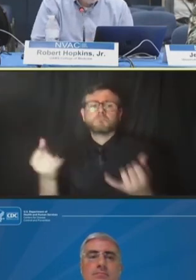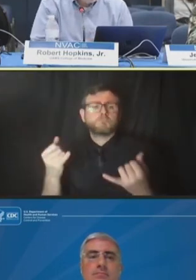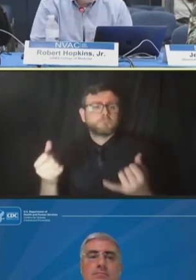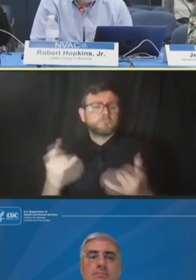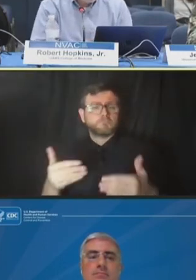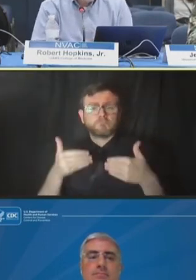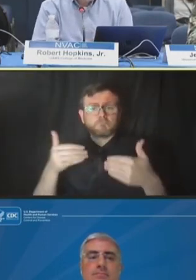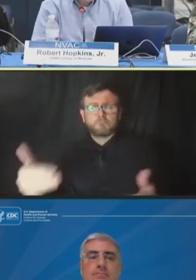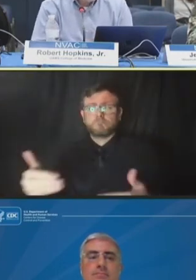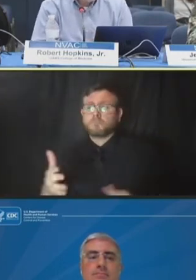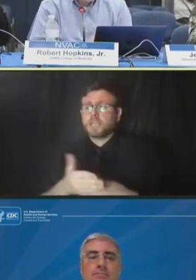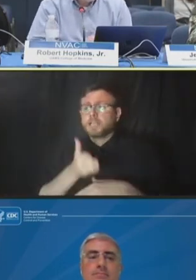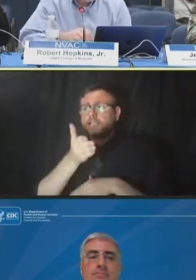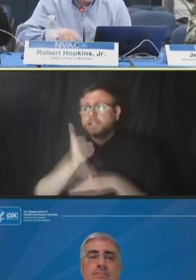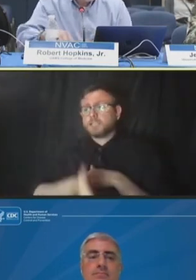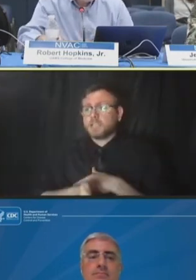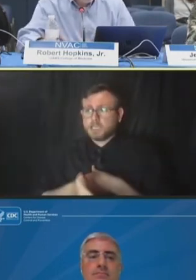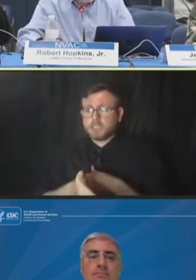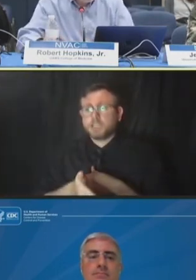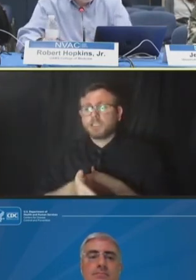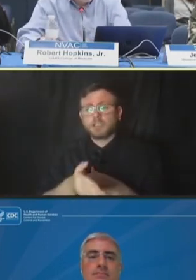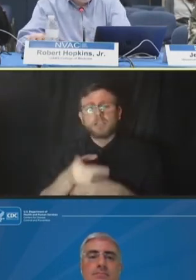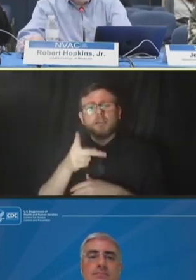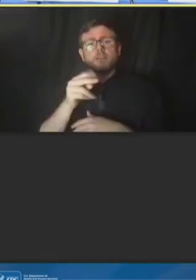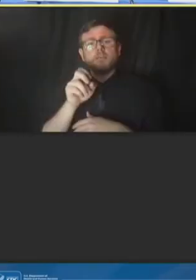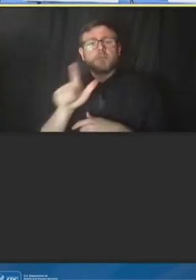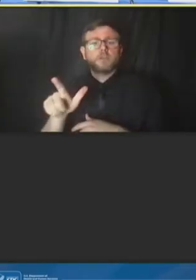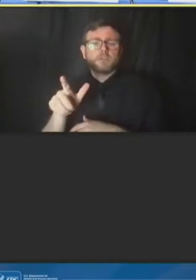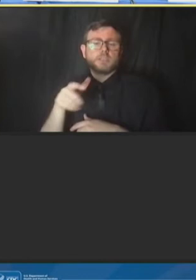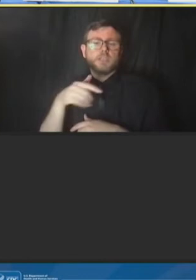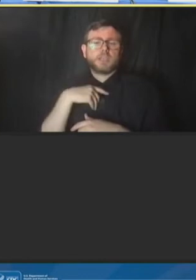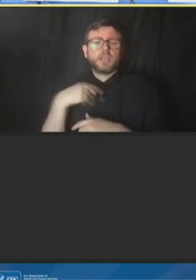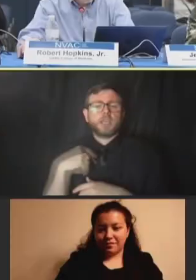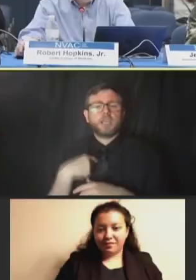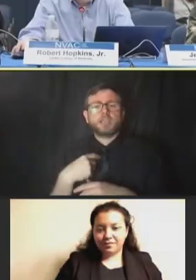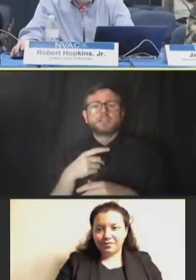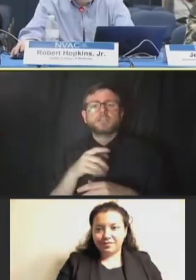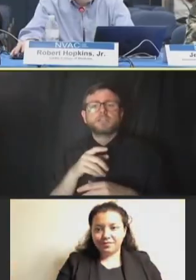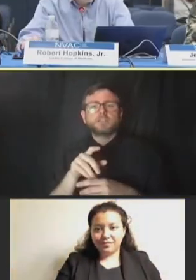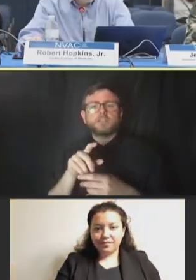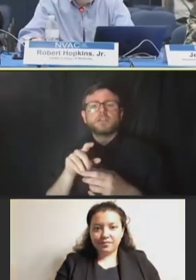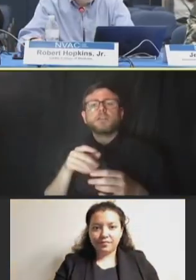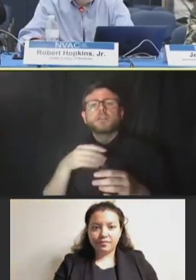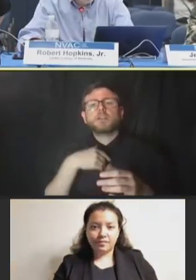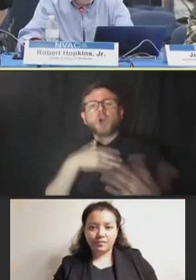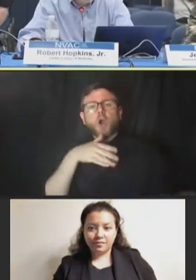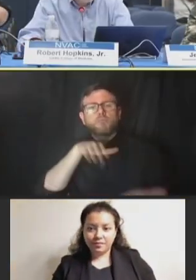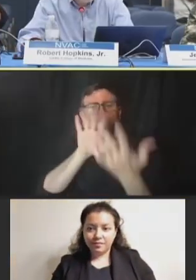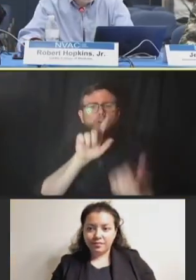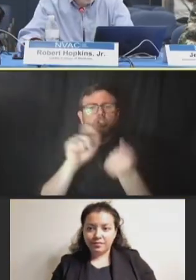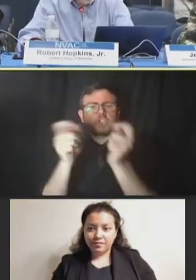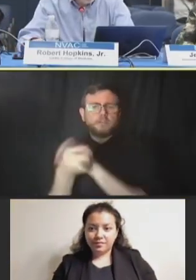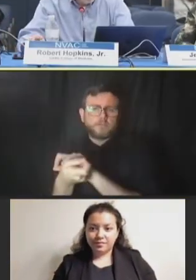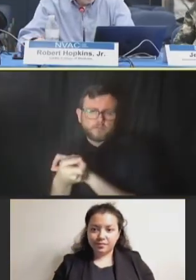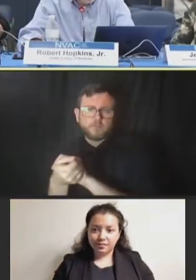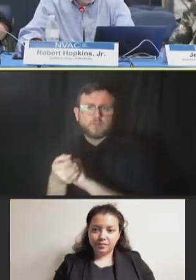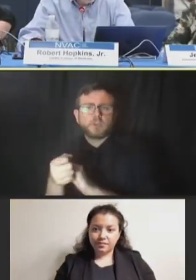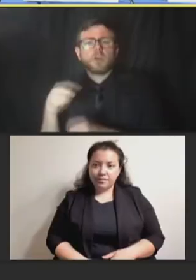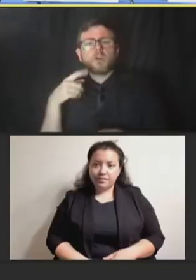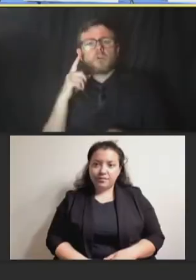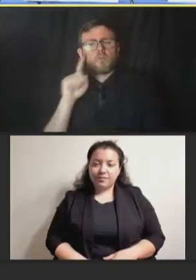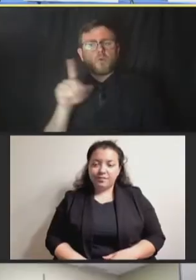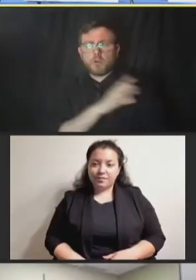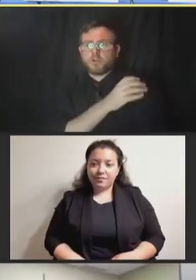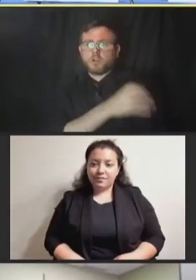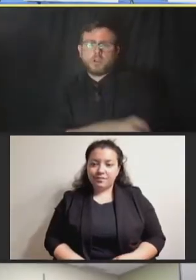to our next panel. Our next panel is called A Paradigm Shift, Improving Representation in Clinical Trials. We have